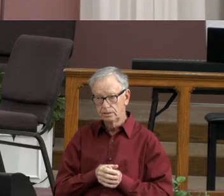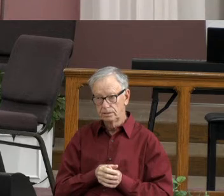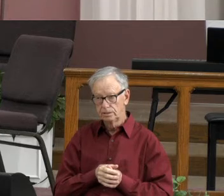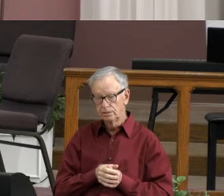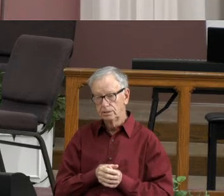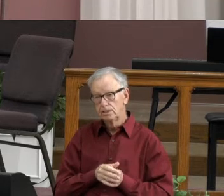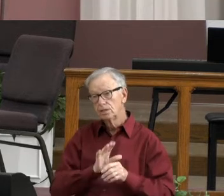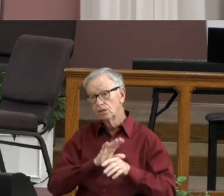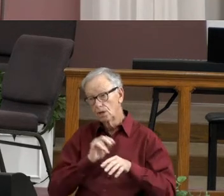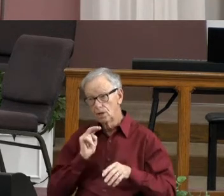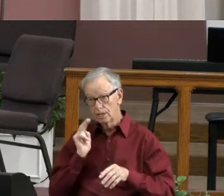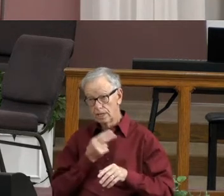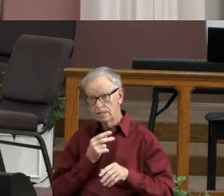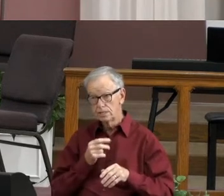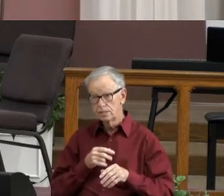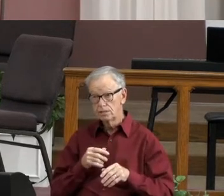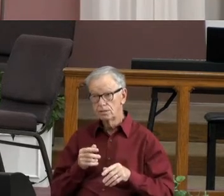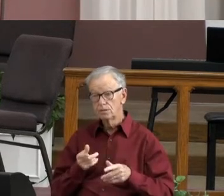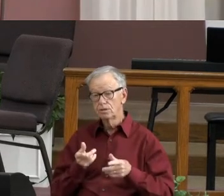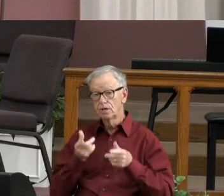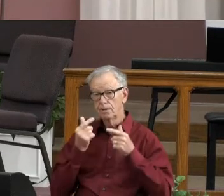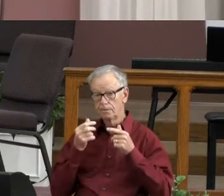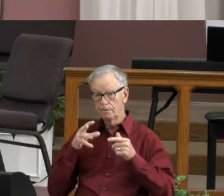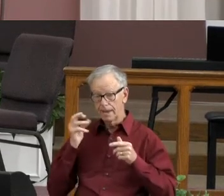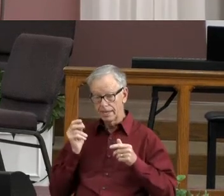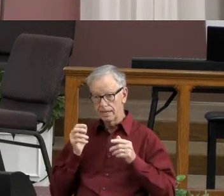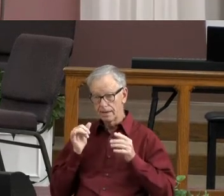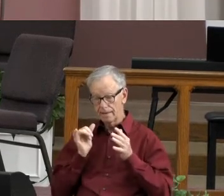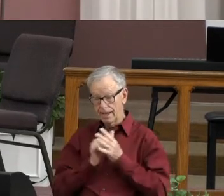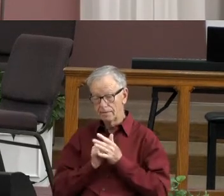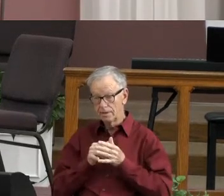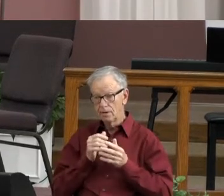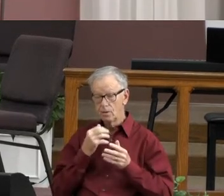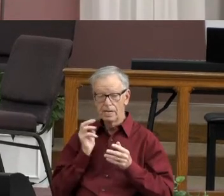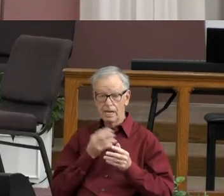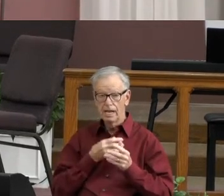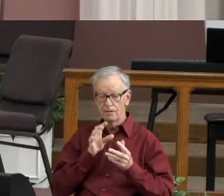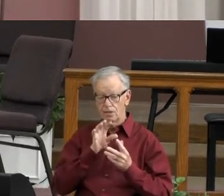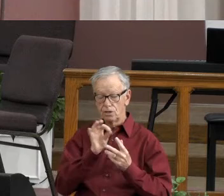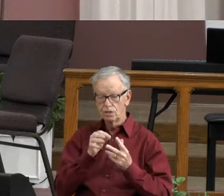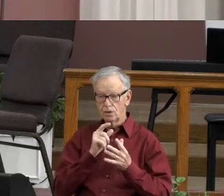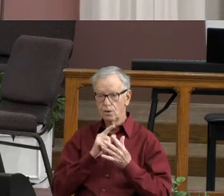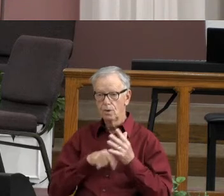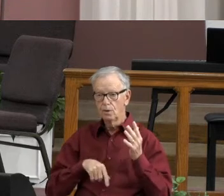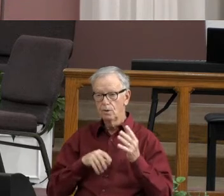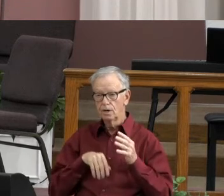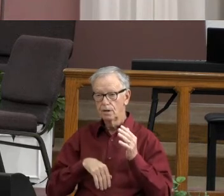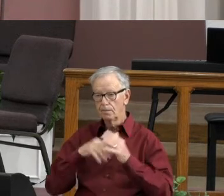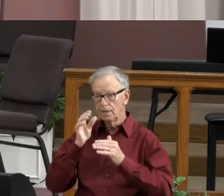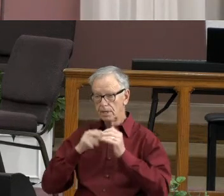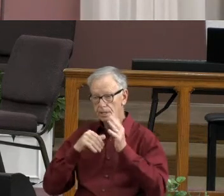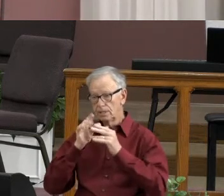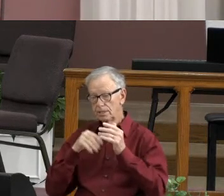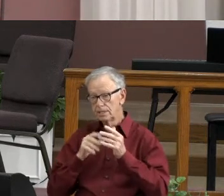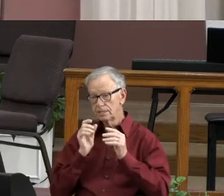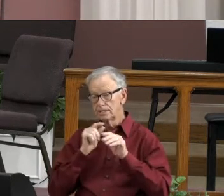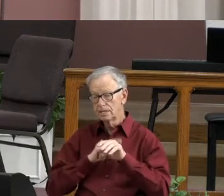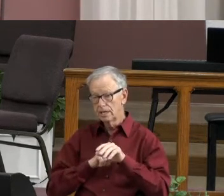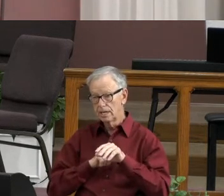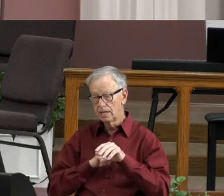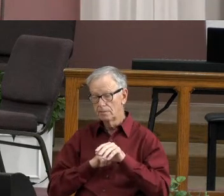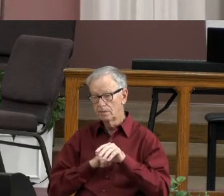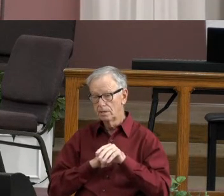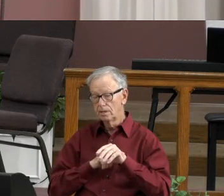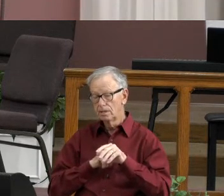And he's called us to return to that. And we have the choice of what we're going to build. At this point in time, it